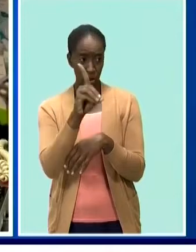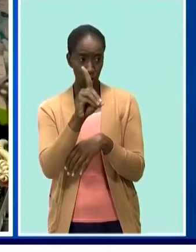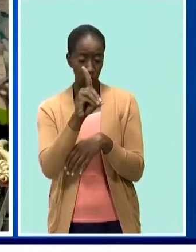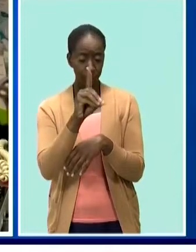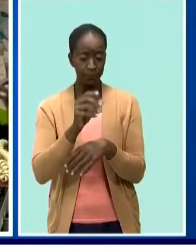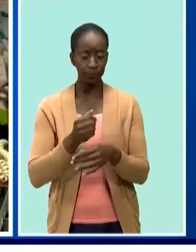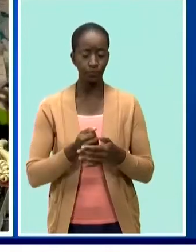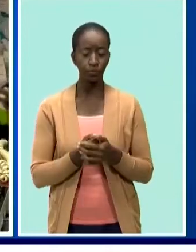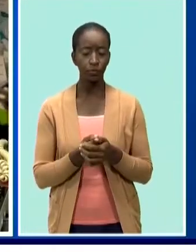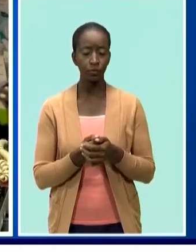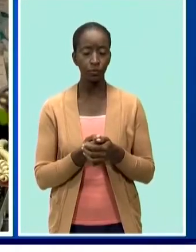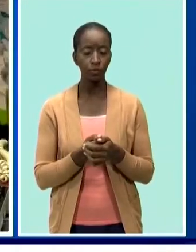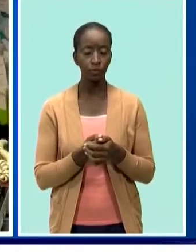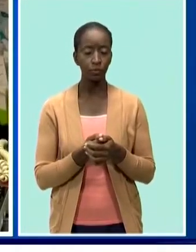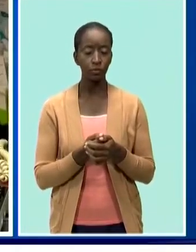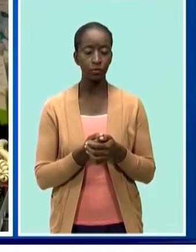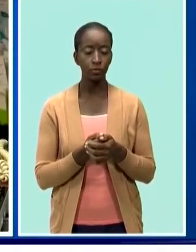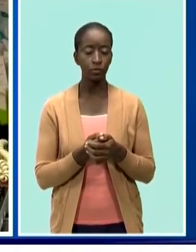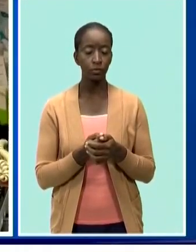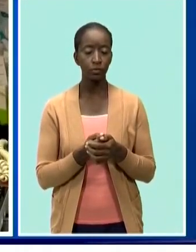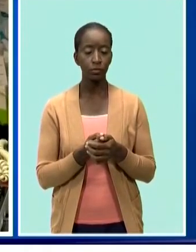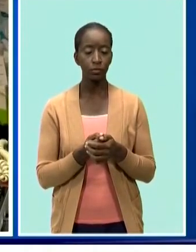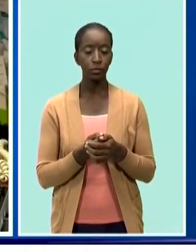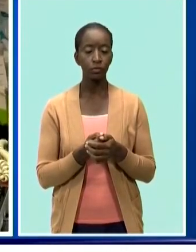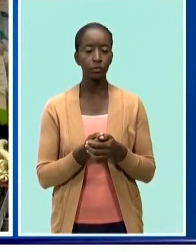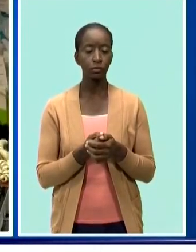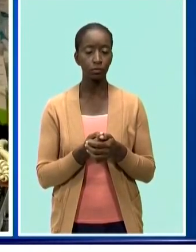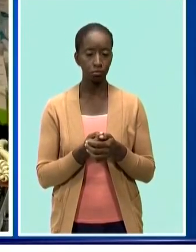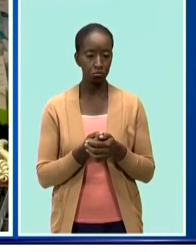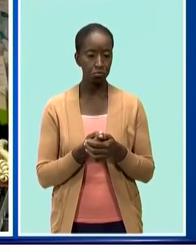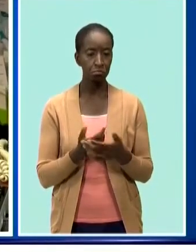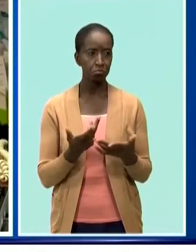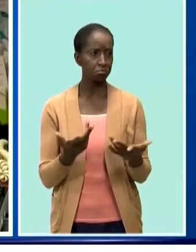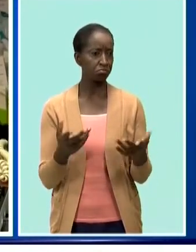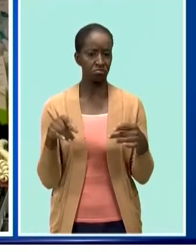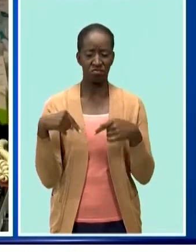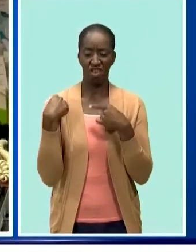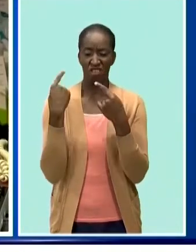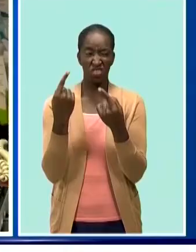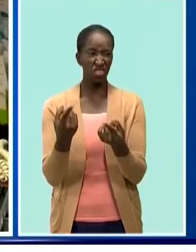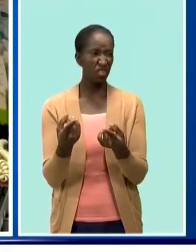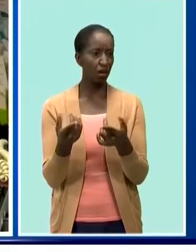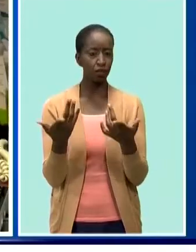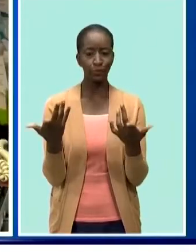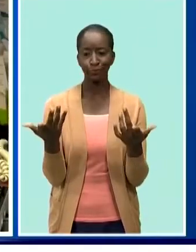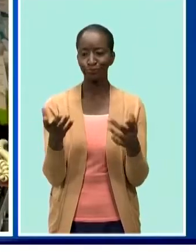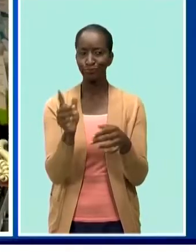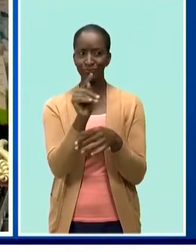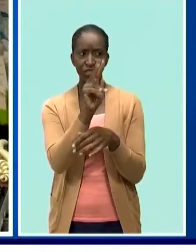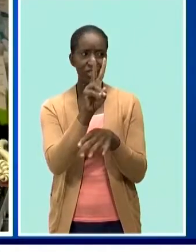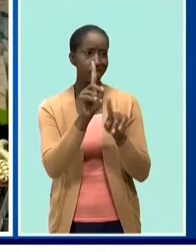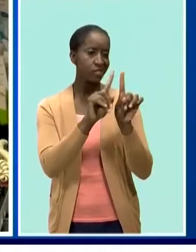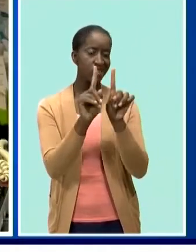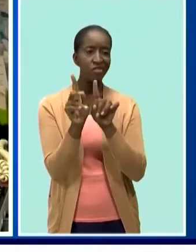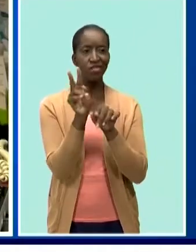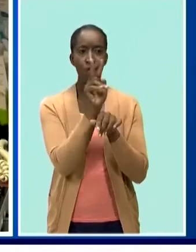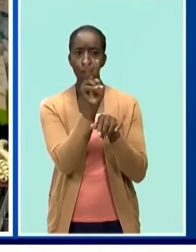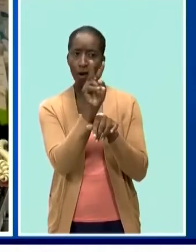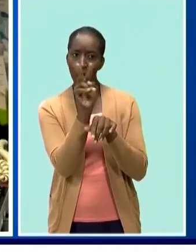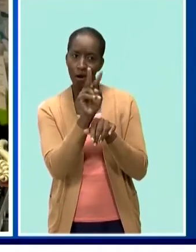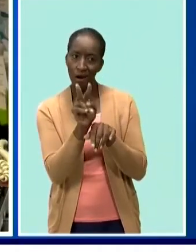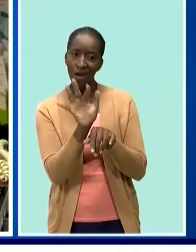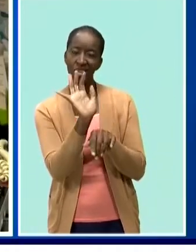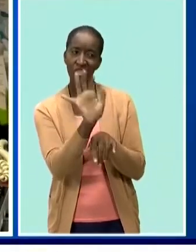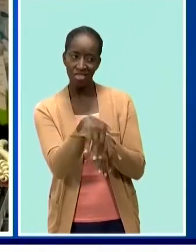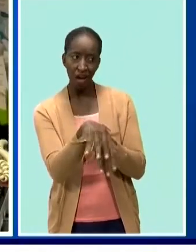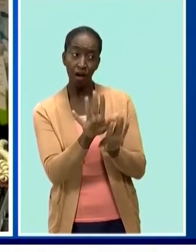the same service in an HD format. Outside of that, we're not broadcasting over